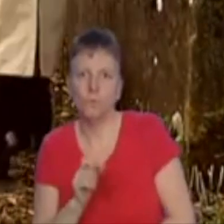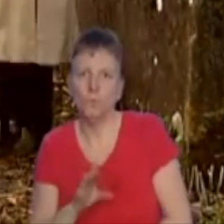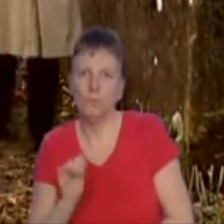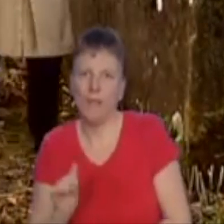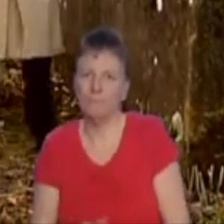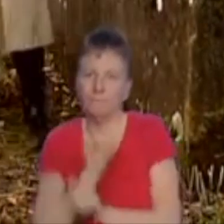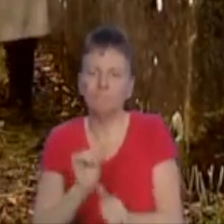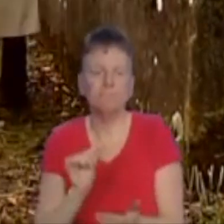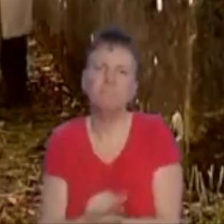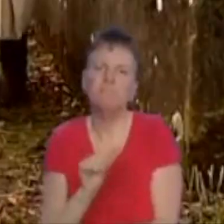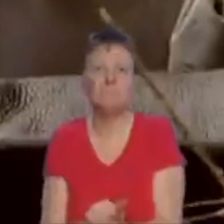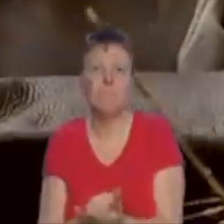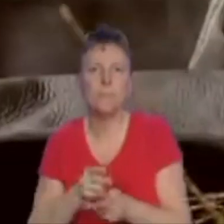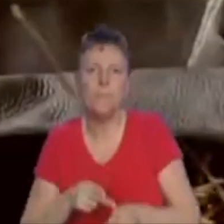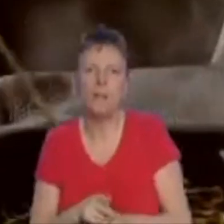to use it.